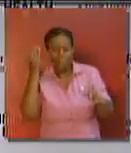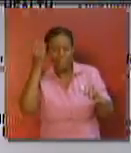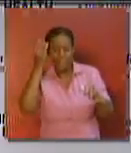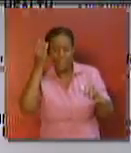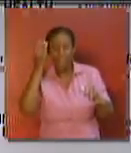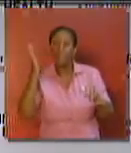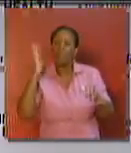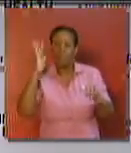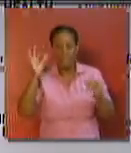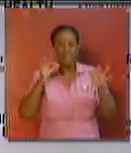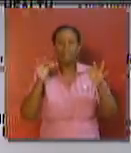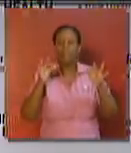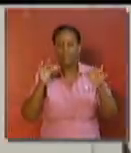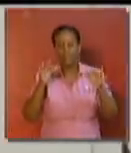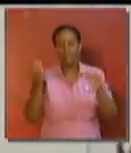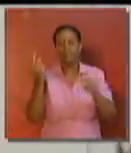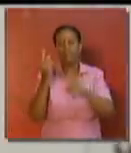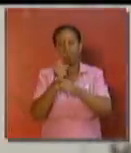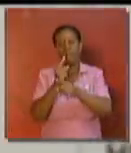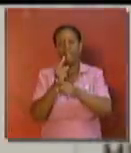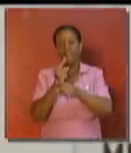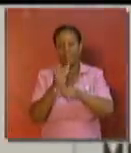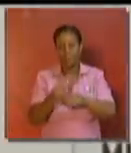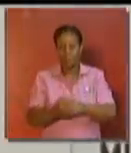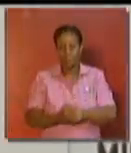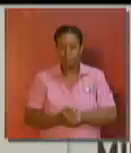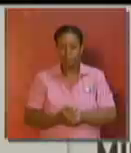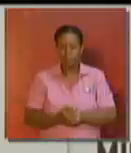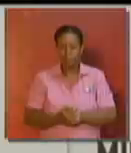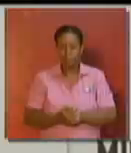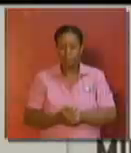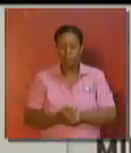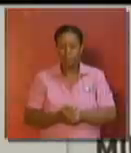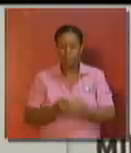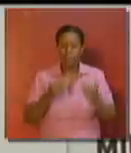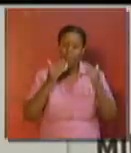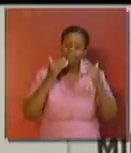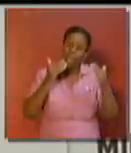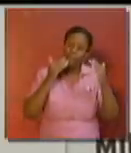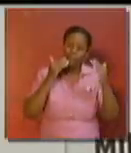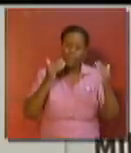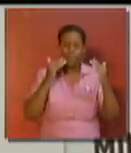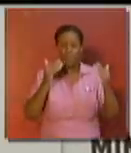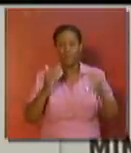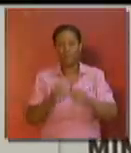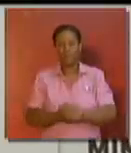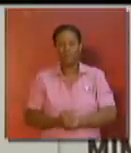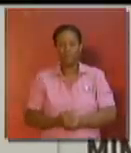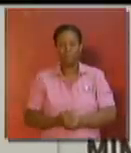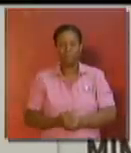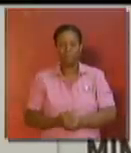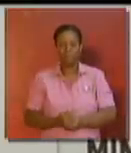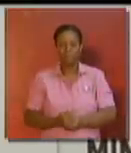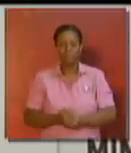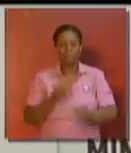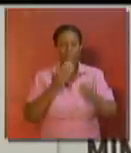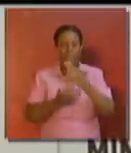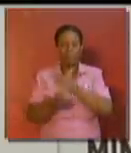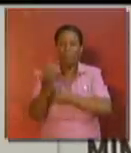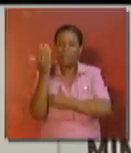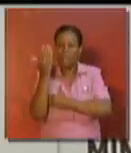Thank you, Candice. Good morning to Dr. Hinds. Good morning to the viewing and listening public. Good morning to members of the